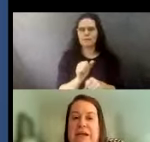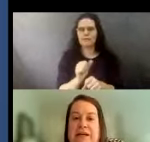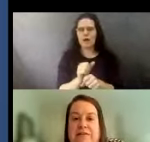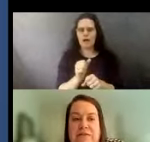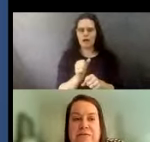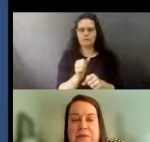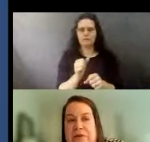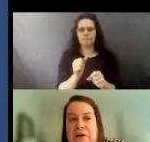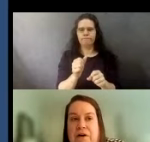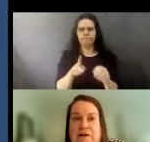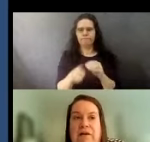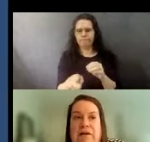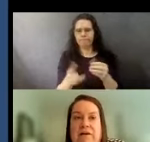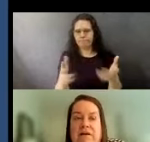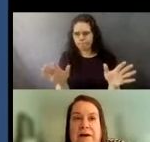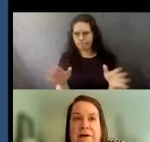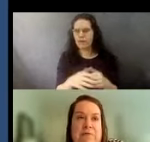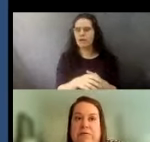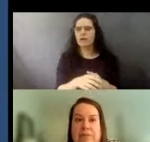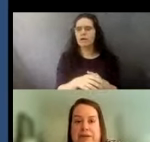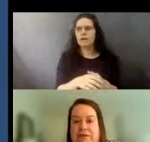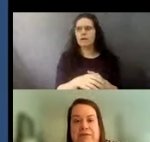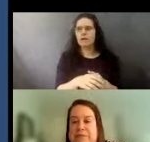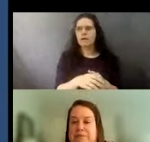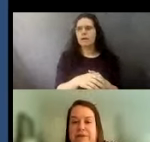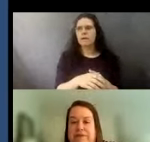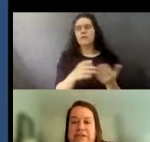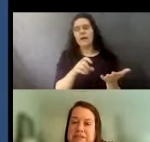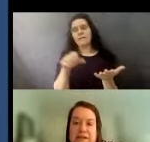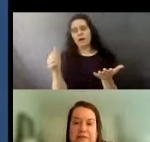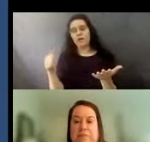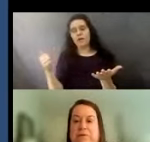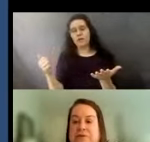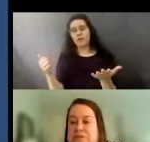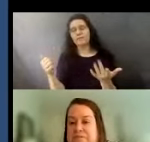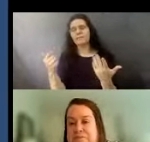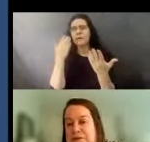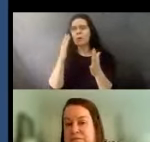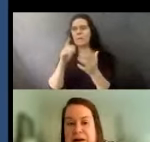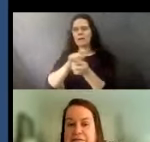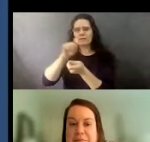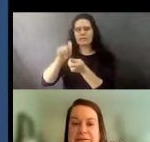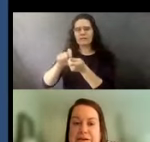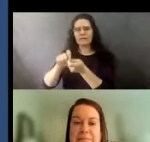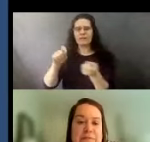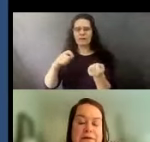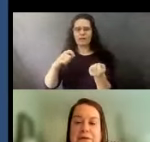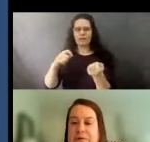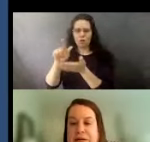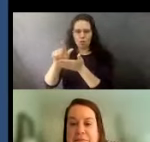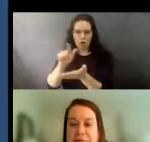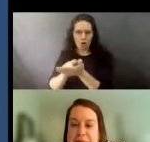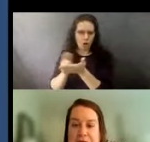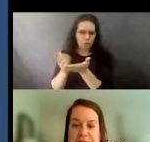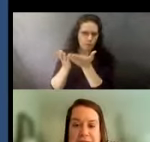participant today can do, I mean, there are, I won't comment on specific legislative proposals. There have been some out there. There